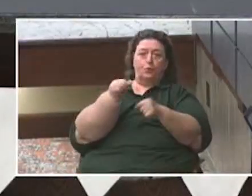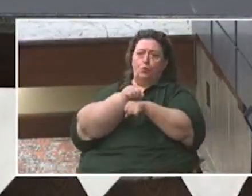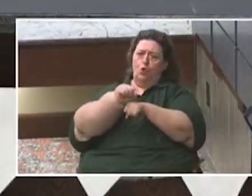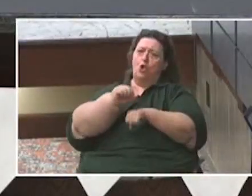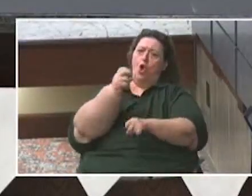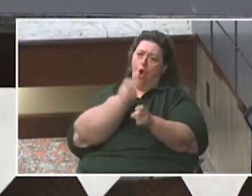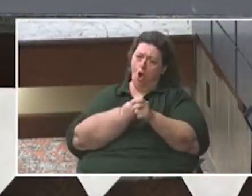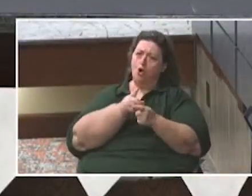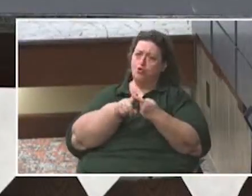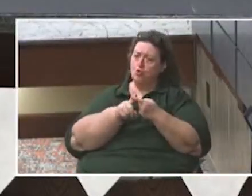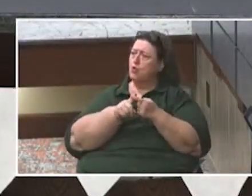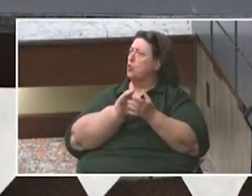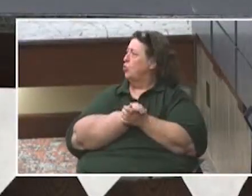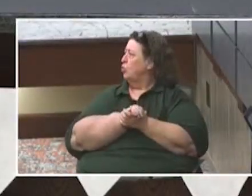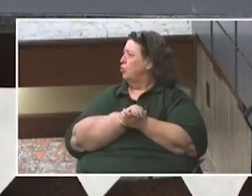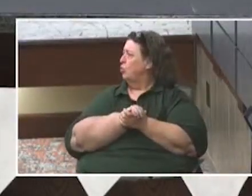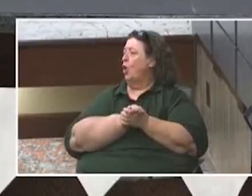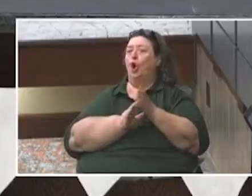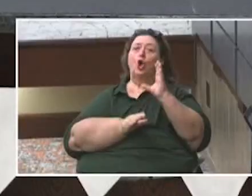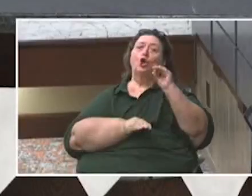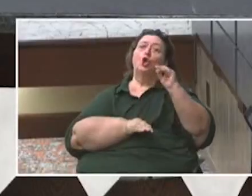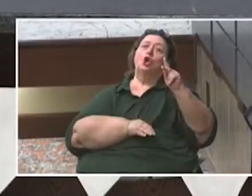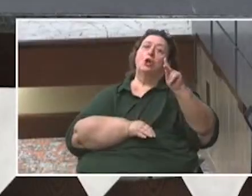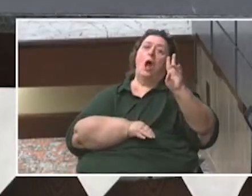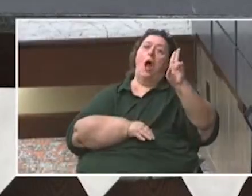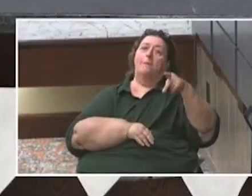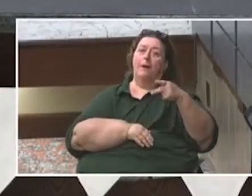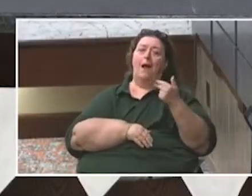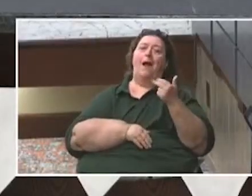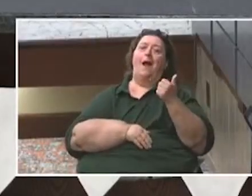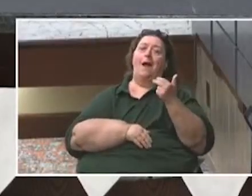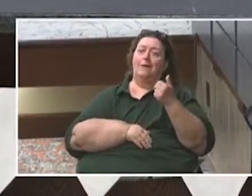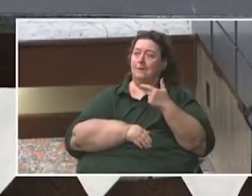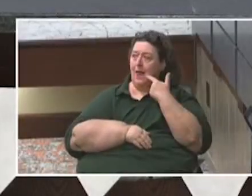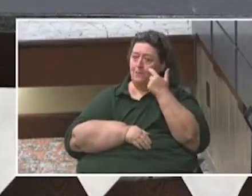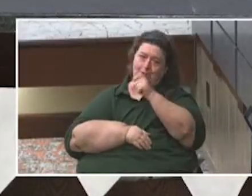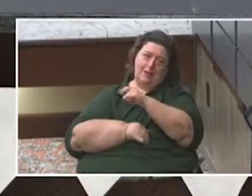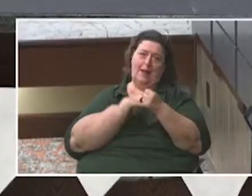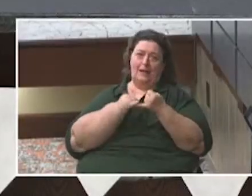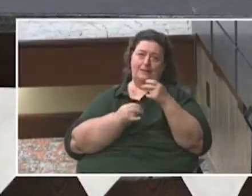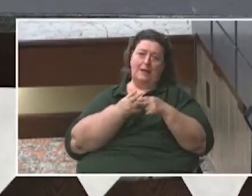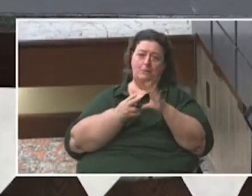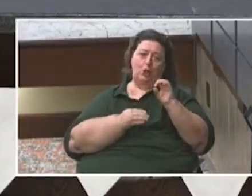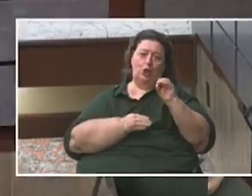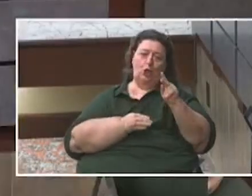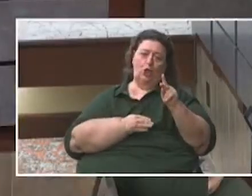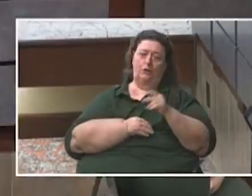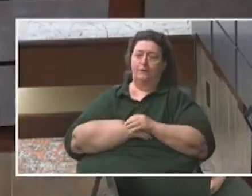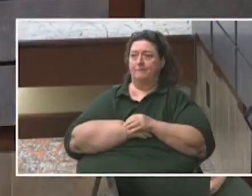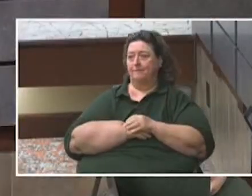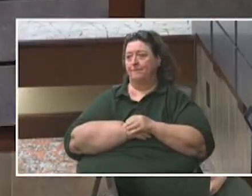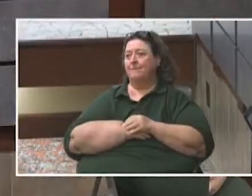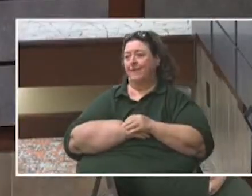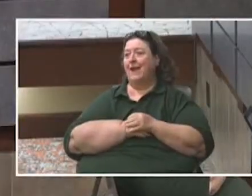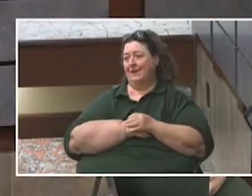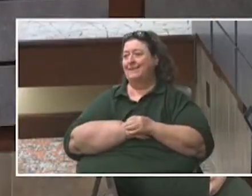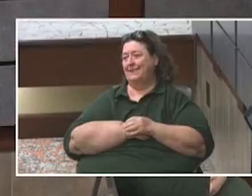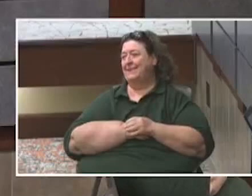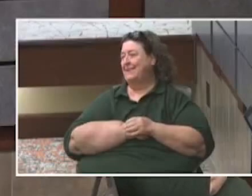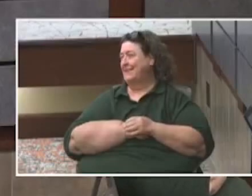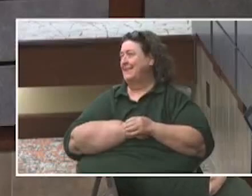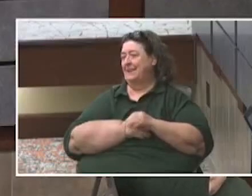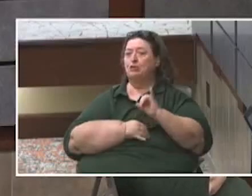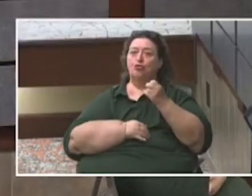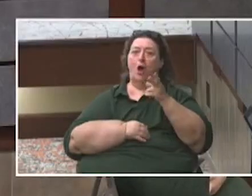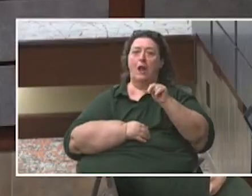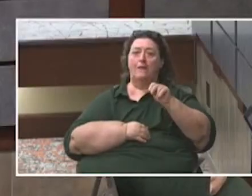to cook up some work sessions for you today. Up next, our second work session presentation, 089, will be presented by